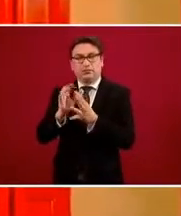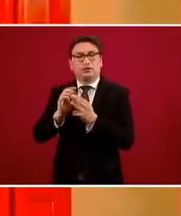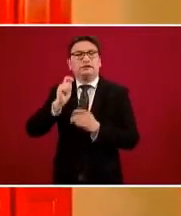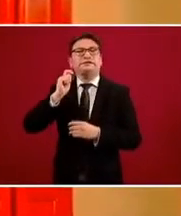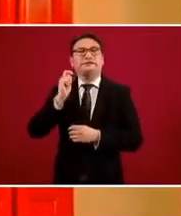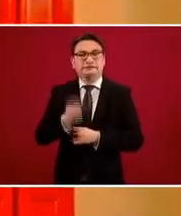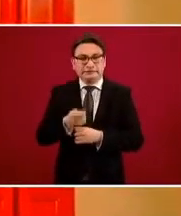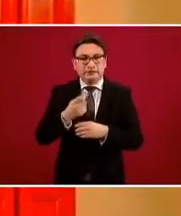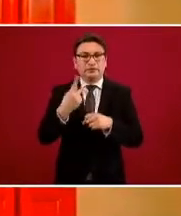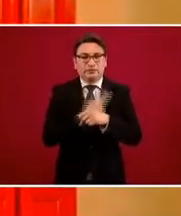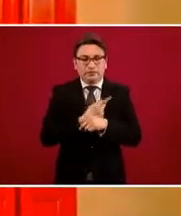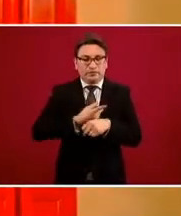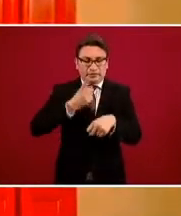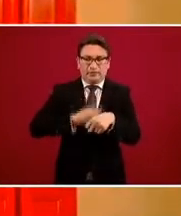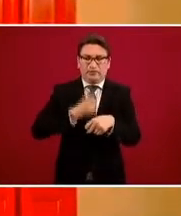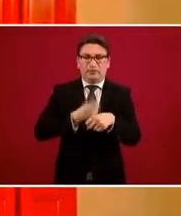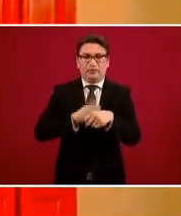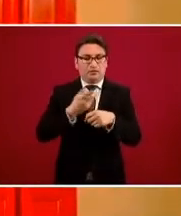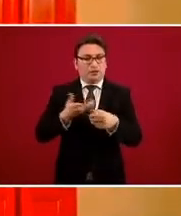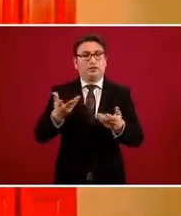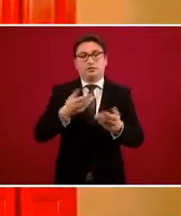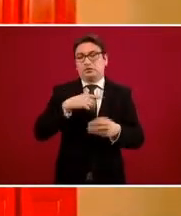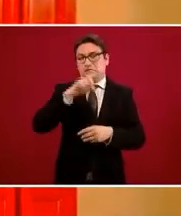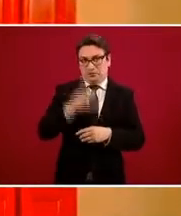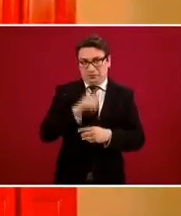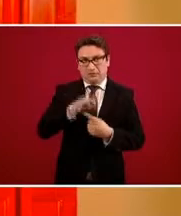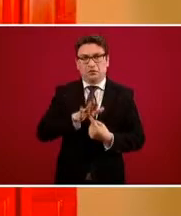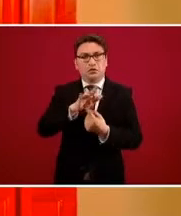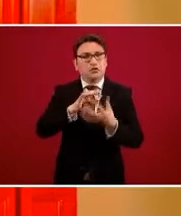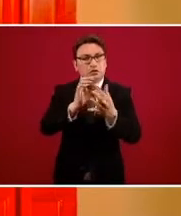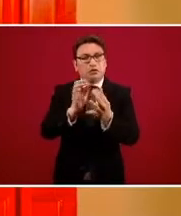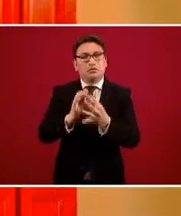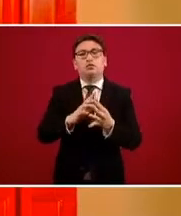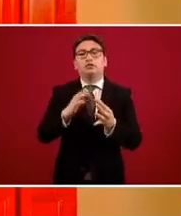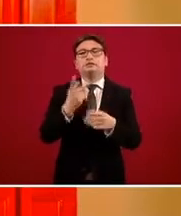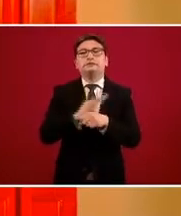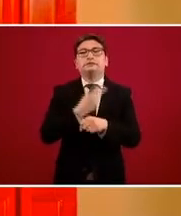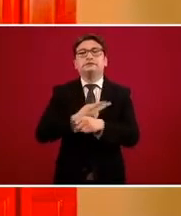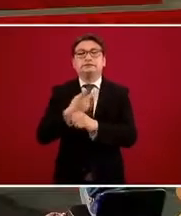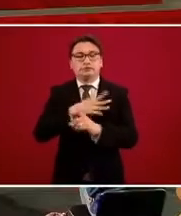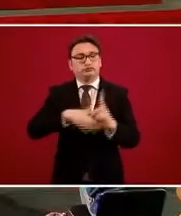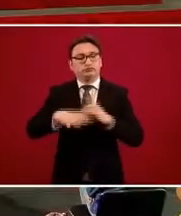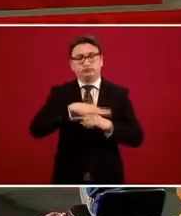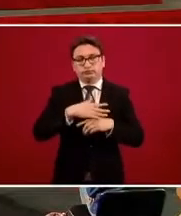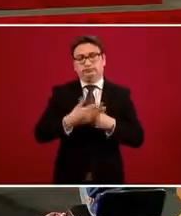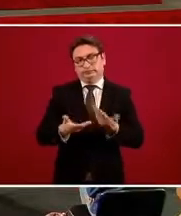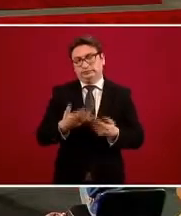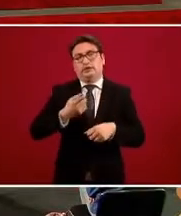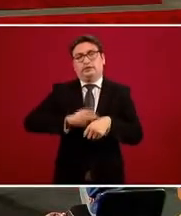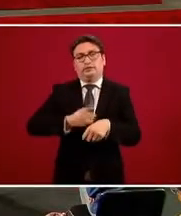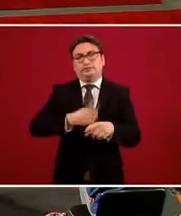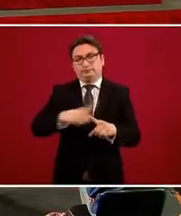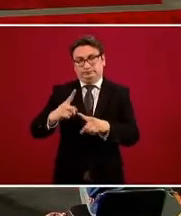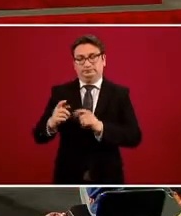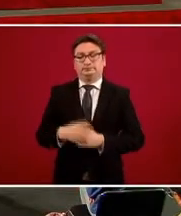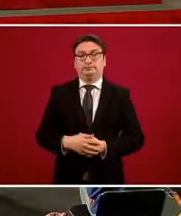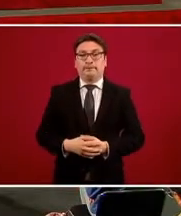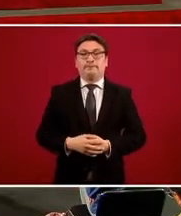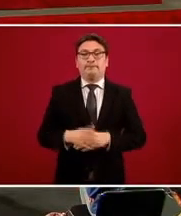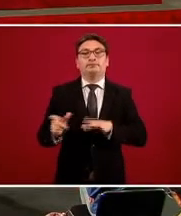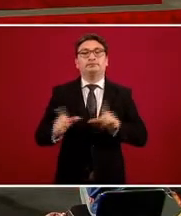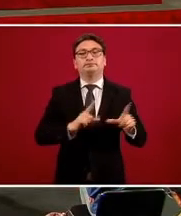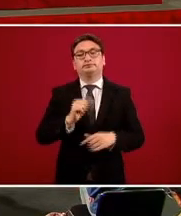to present us with more information regarding these other manifestations of the disease in our